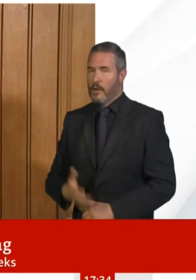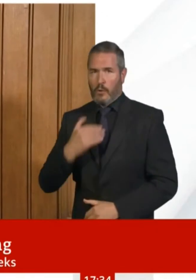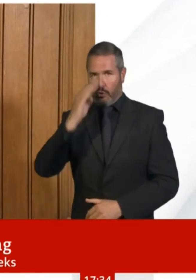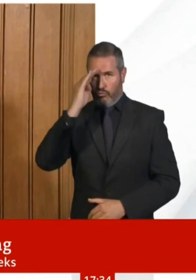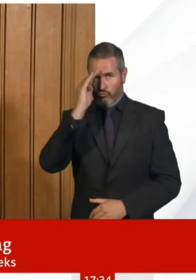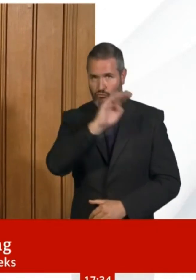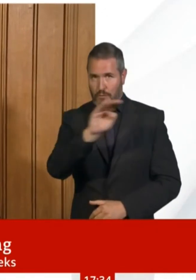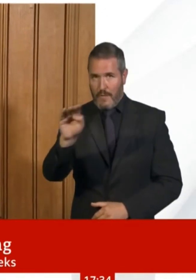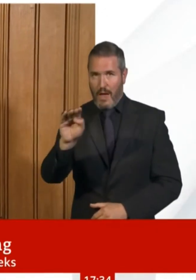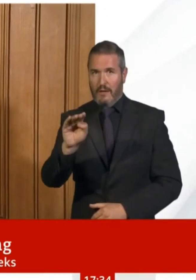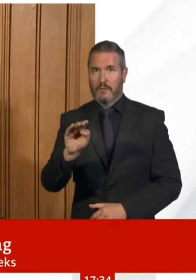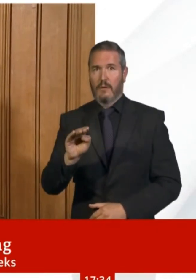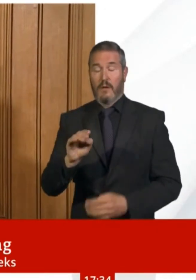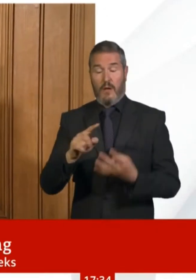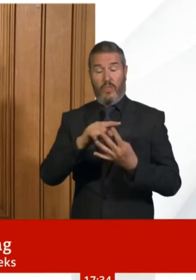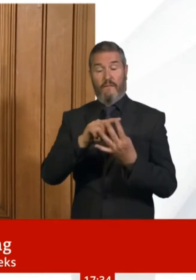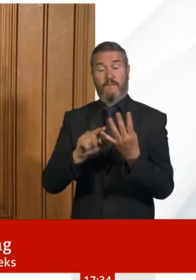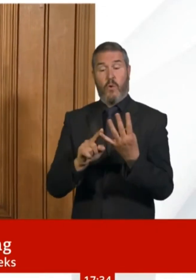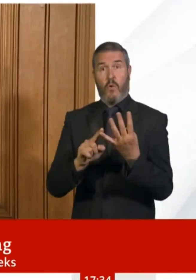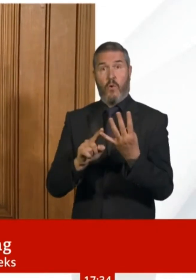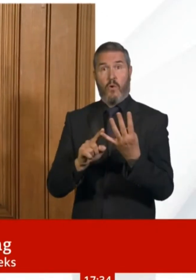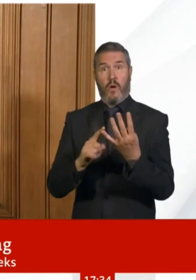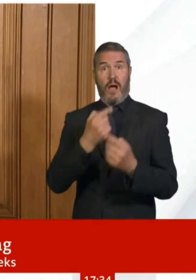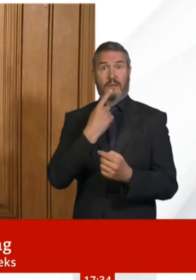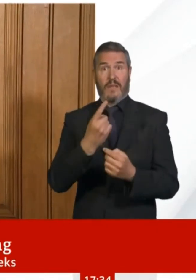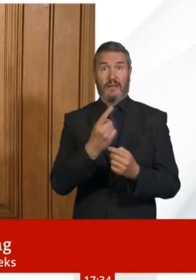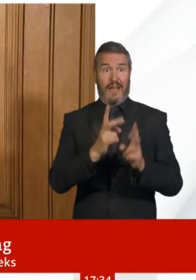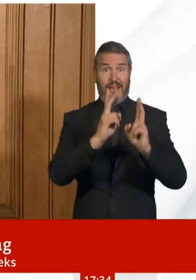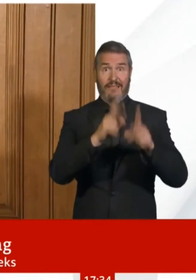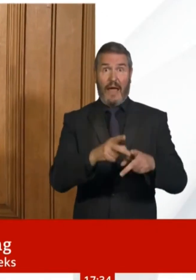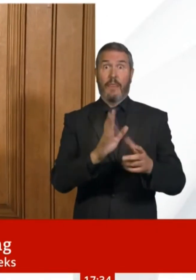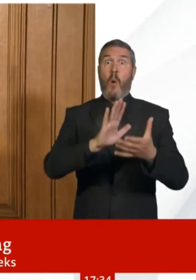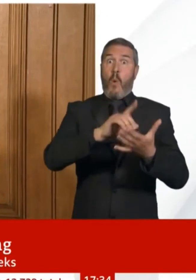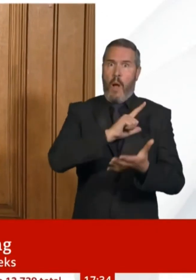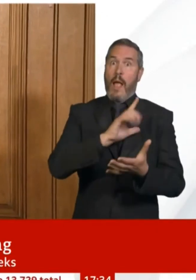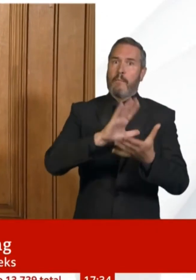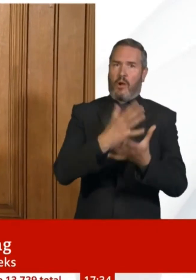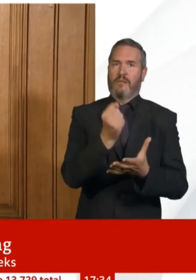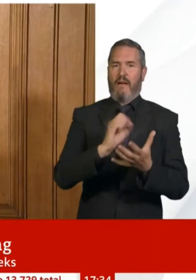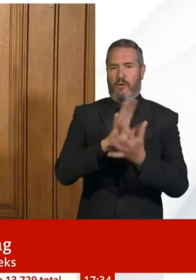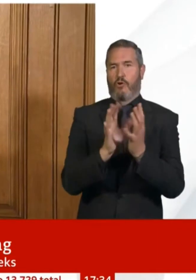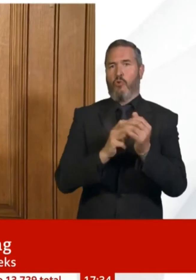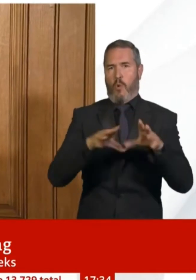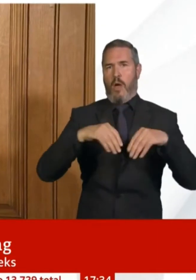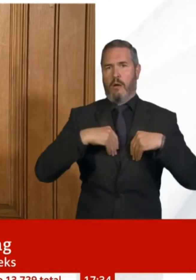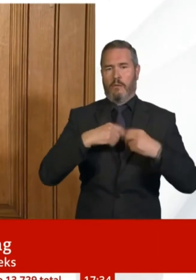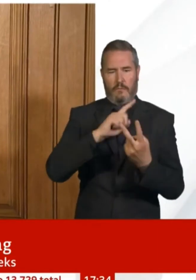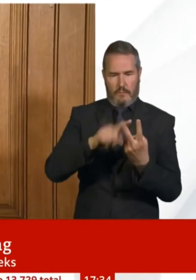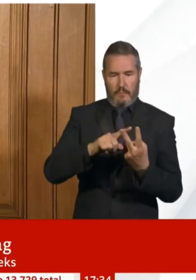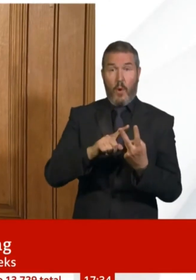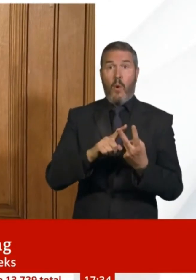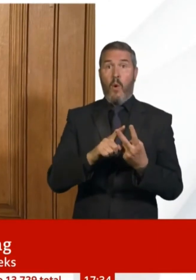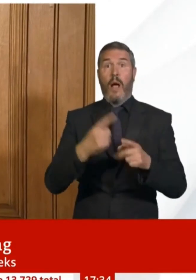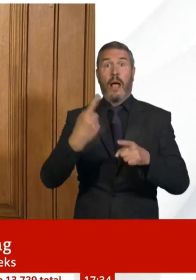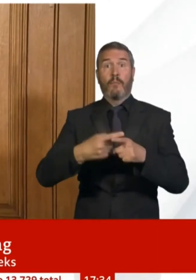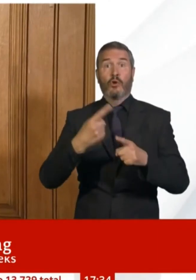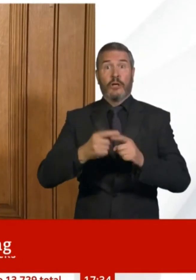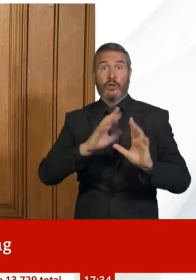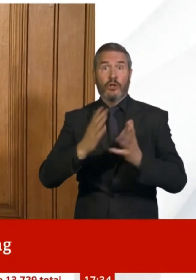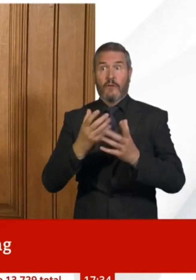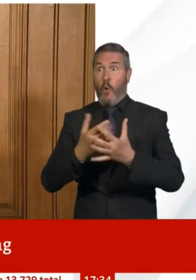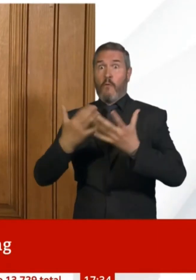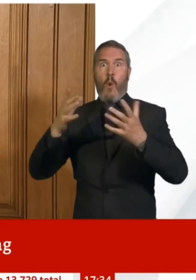remind people, the four things I've laid out are direct deaths from the coronavirus, indirect deaths because the NHS emergency services